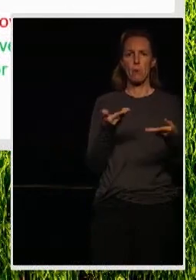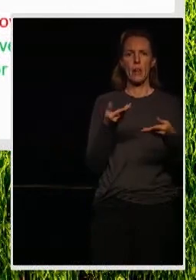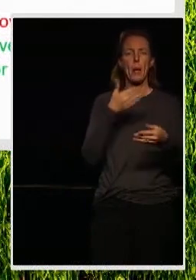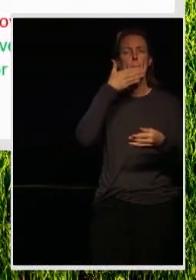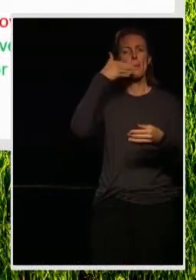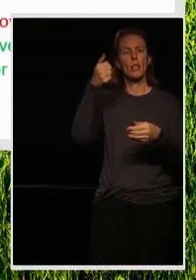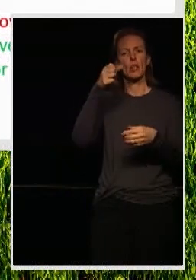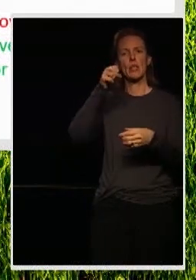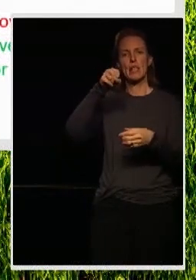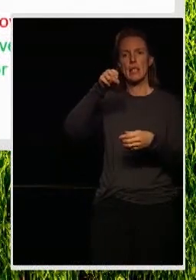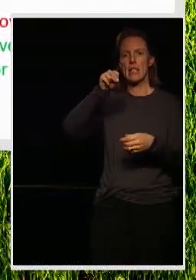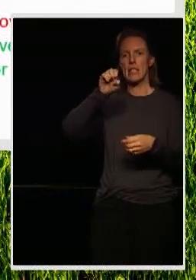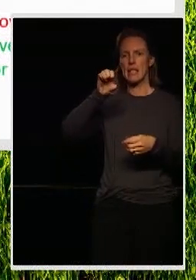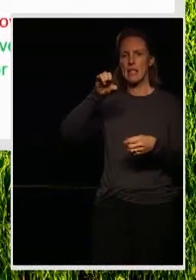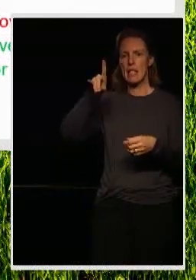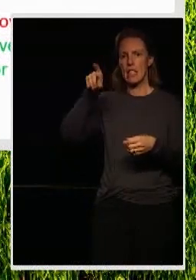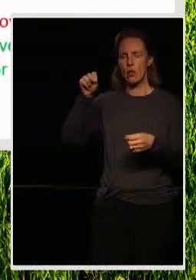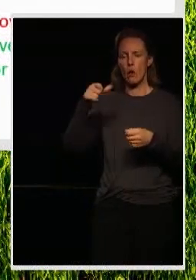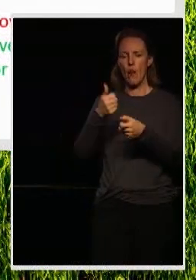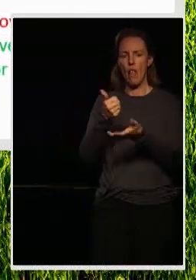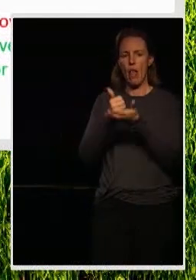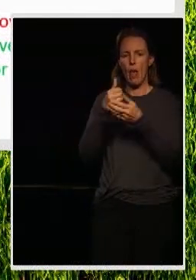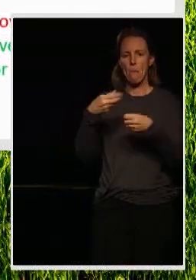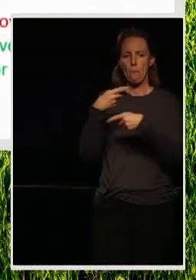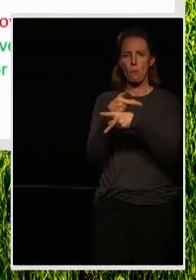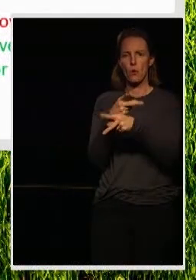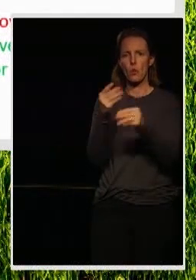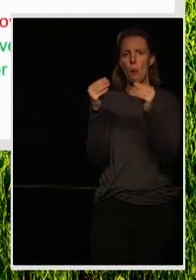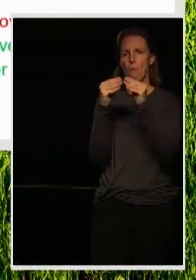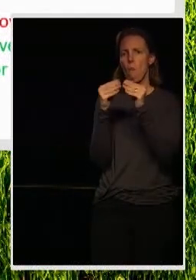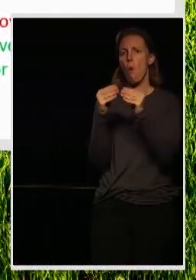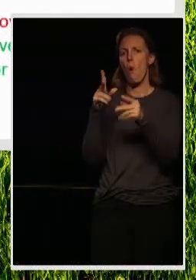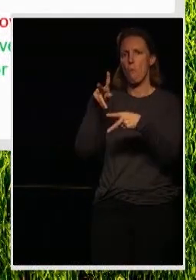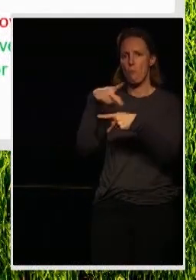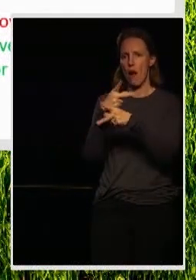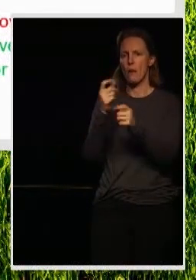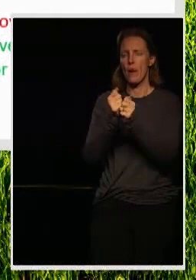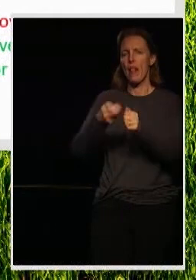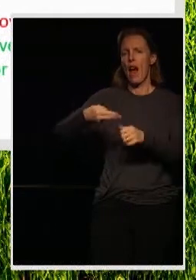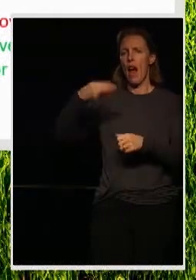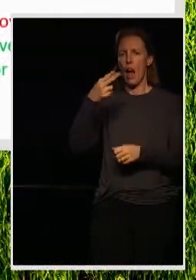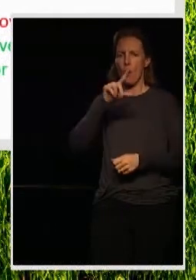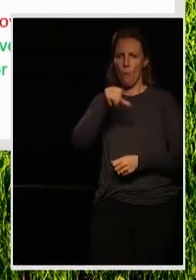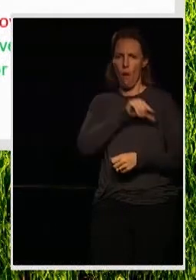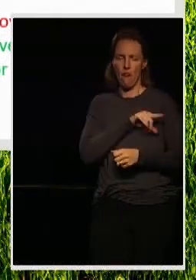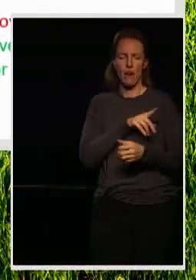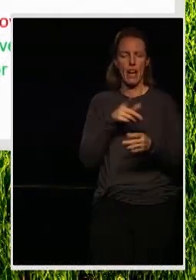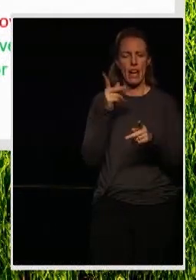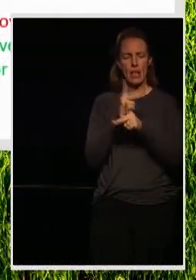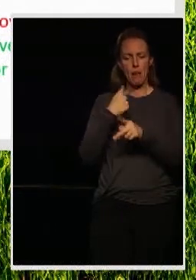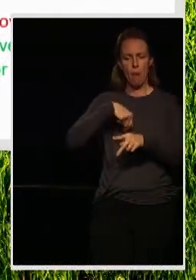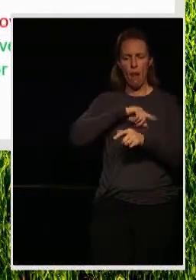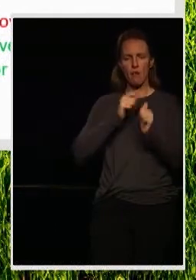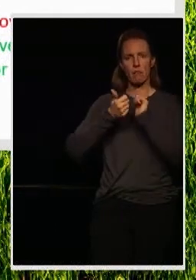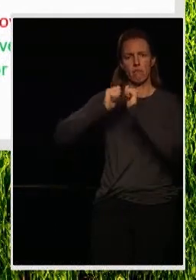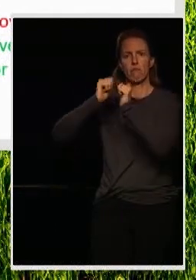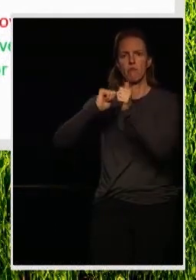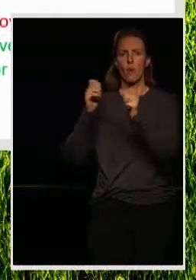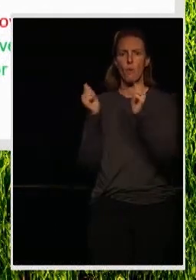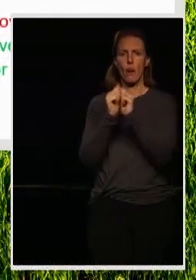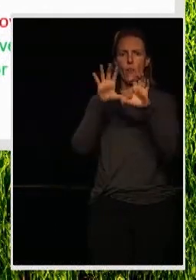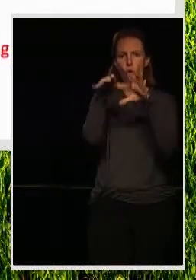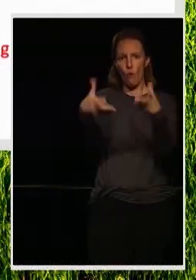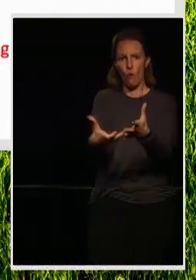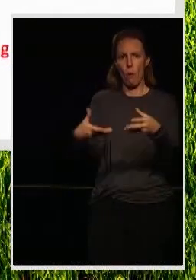farmers, to help New York to produce more products with higher quality and to keep us competent in the global